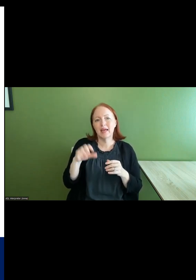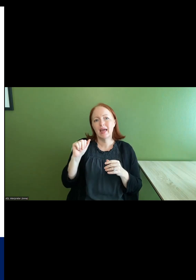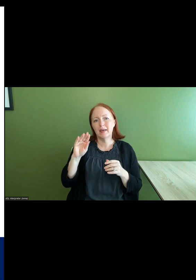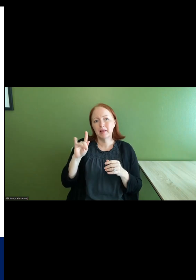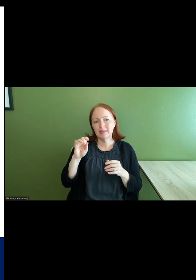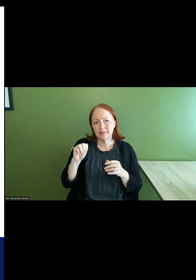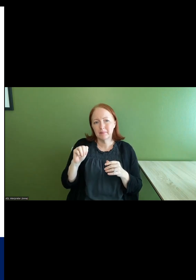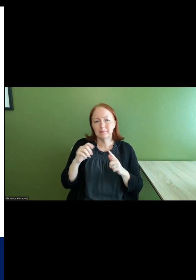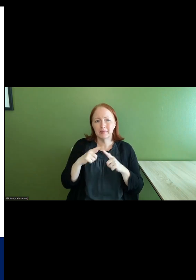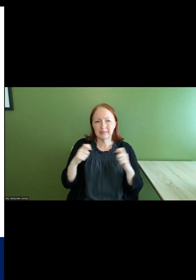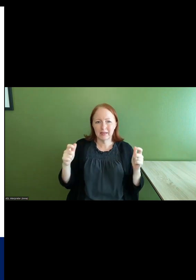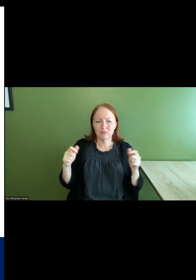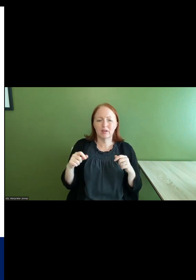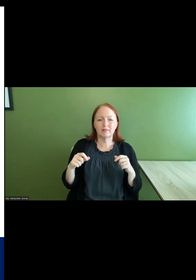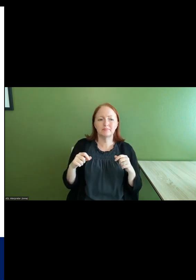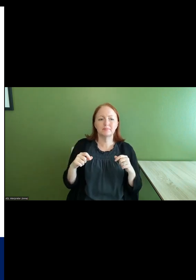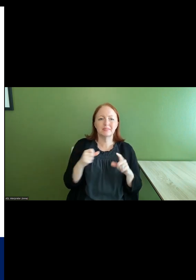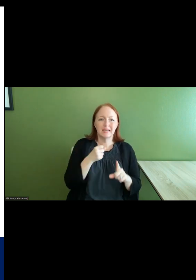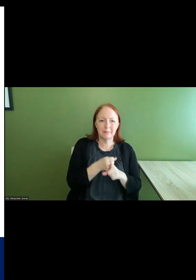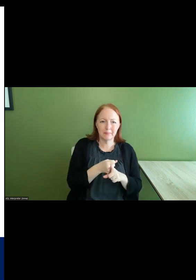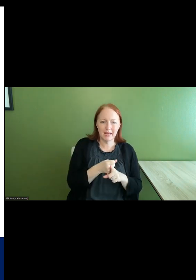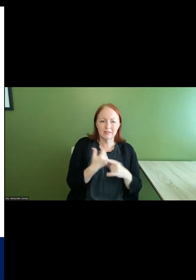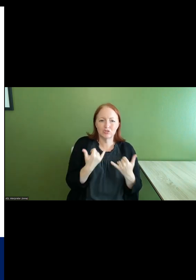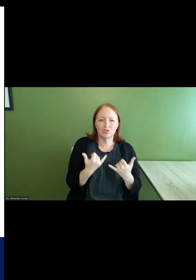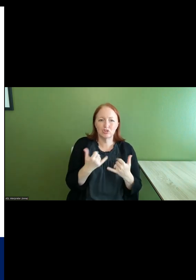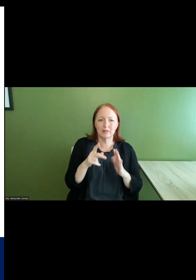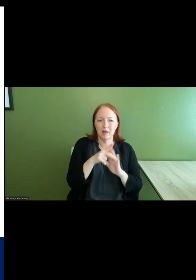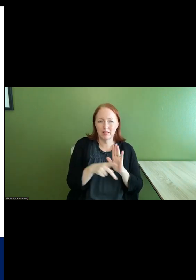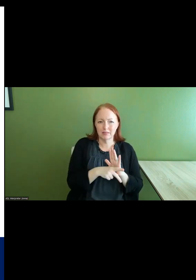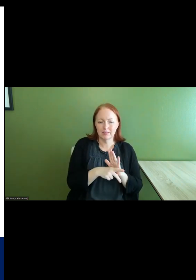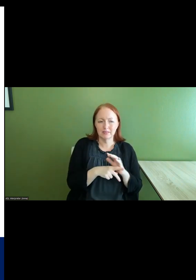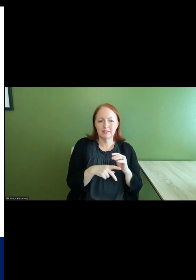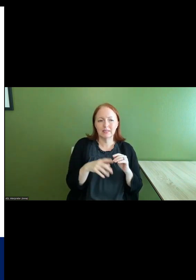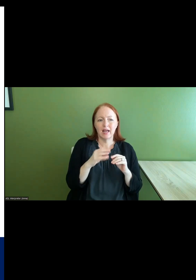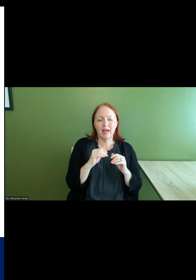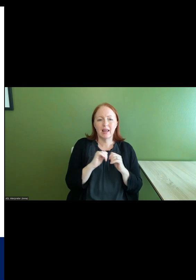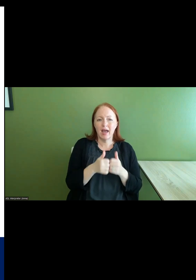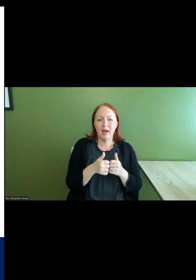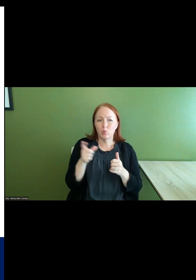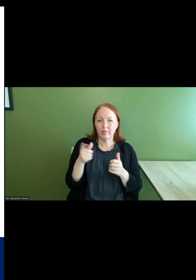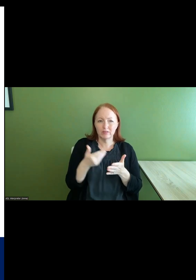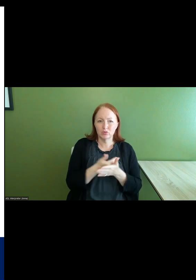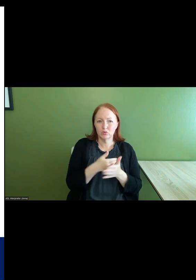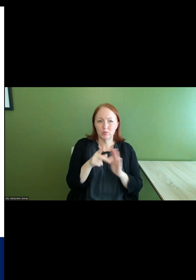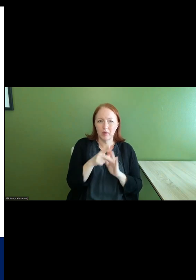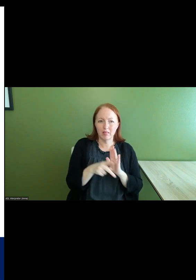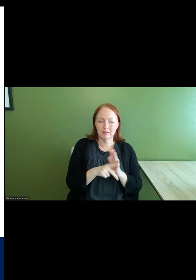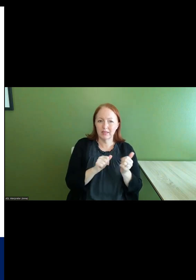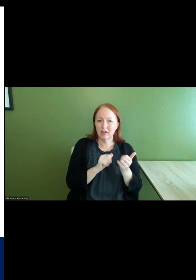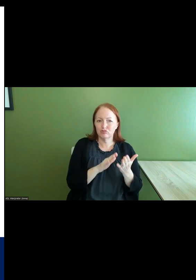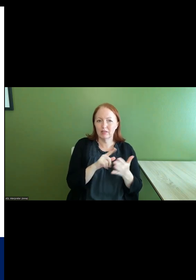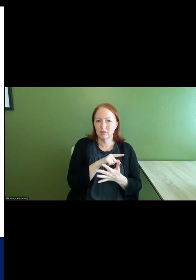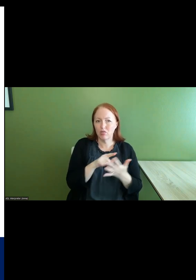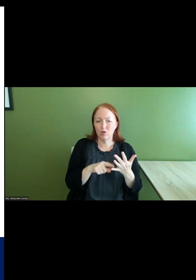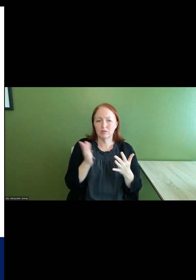ableism, etc., impacted current policies, and how will this new policy address those